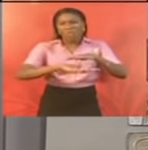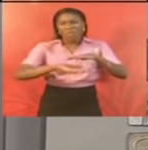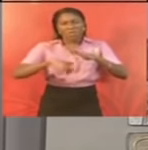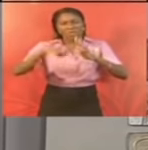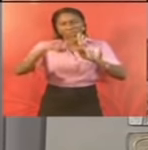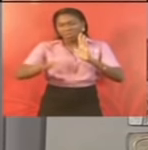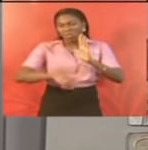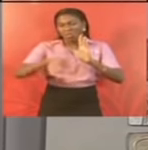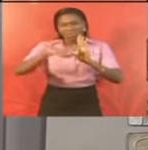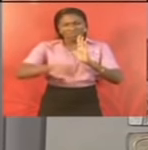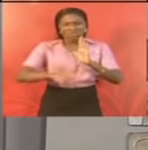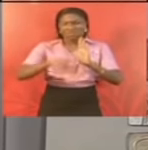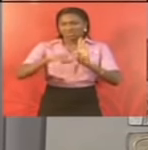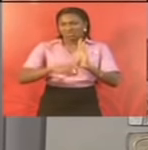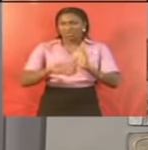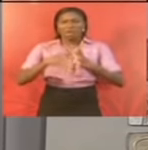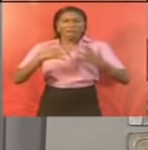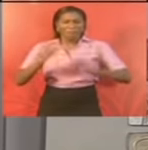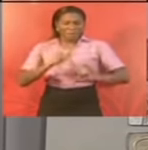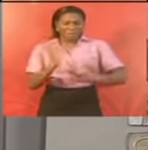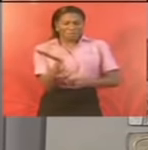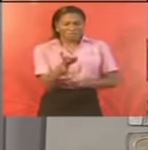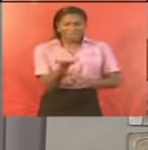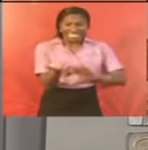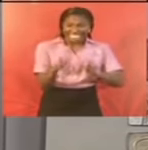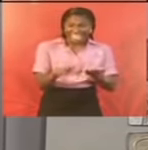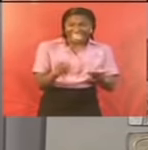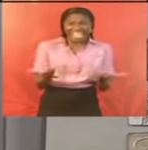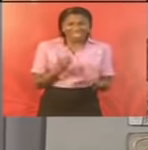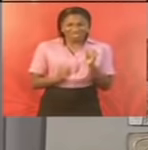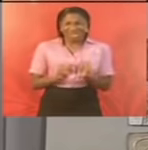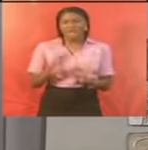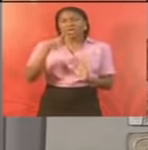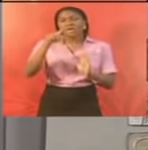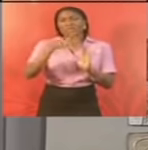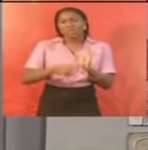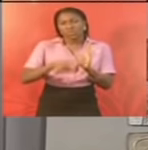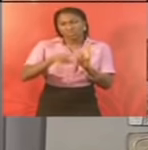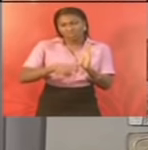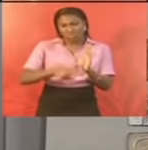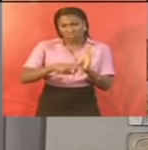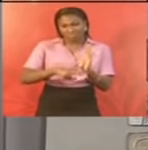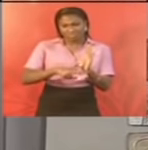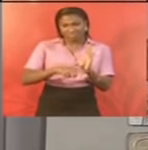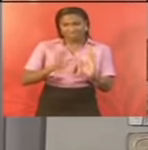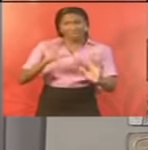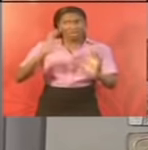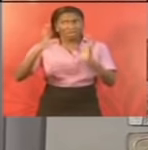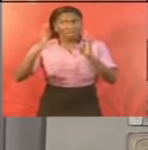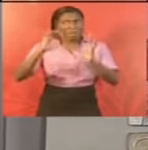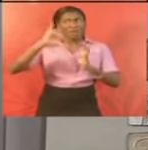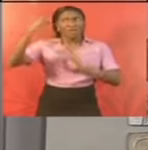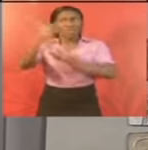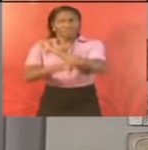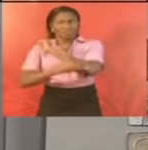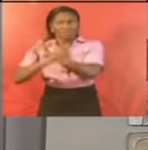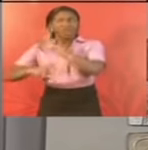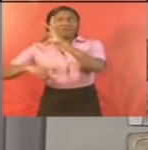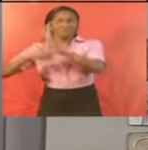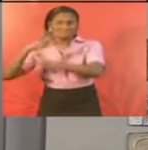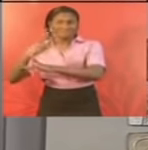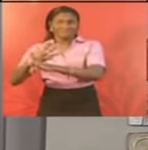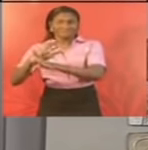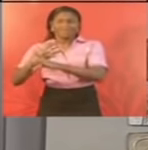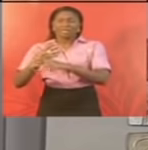our case fatality rate. That is just a number. I will give you our positivity rate because we worked this out